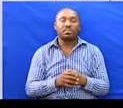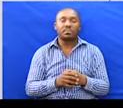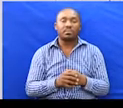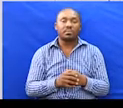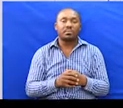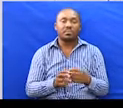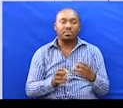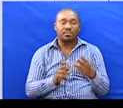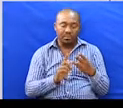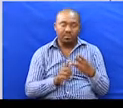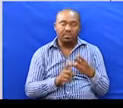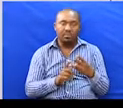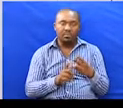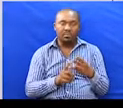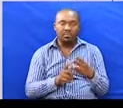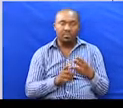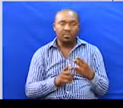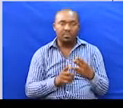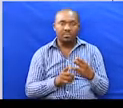And the last term,